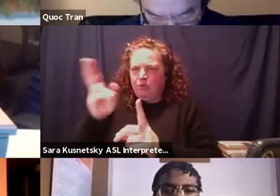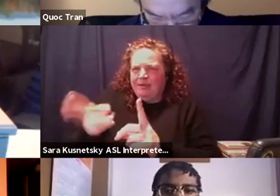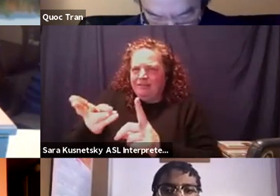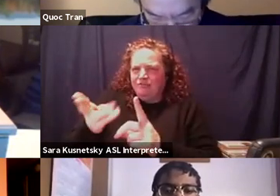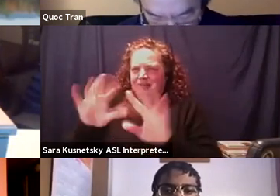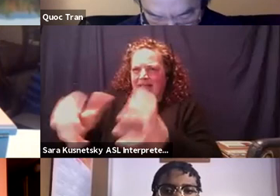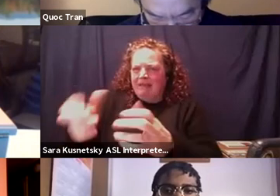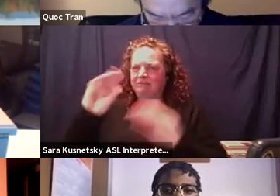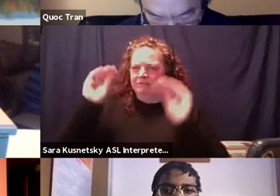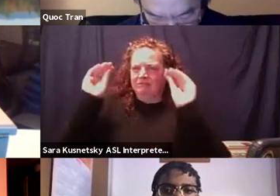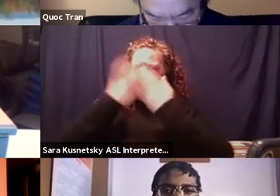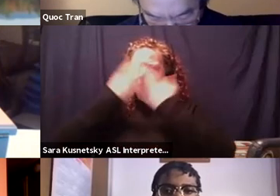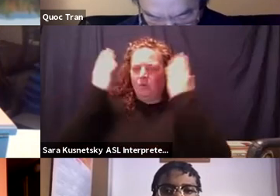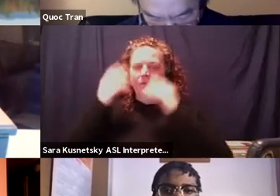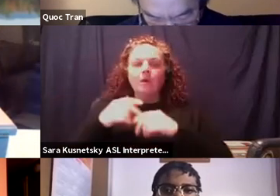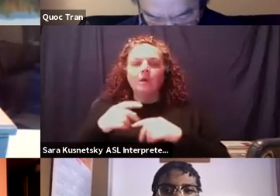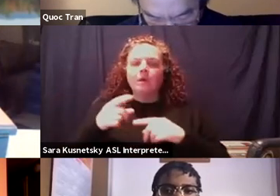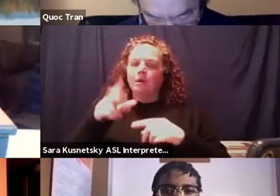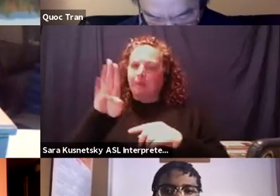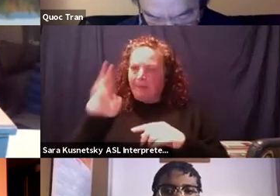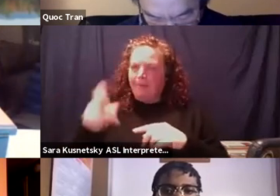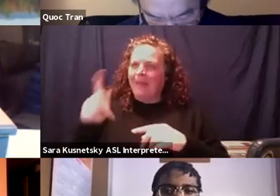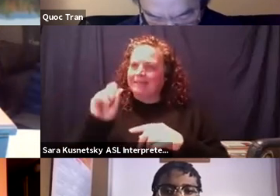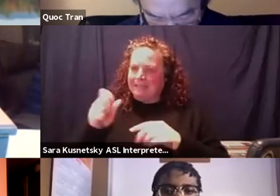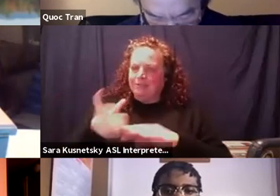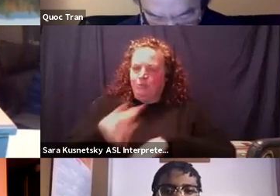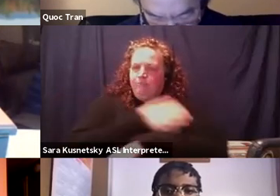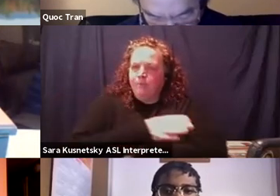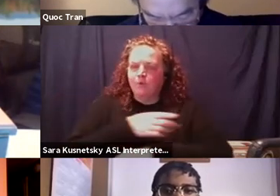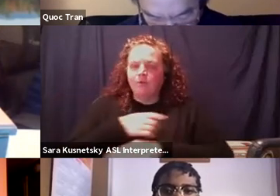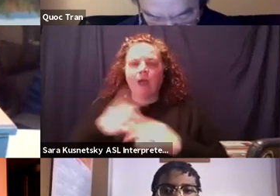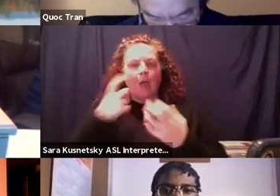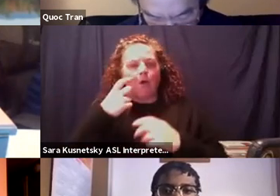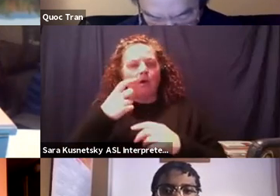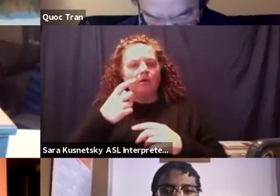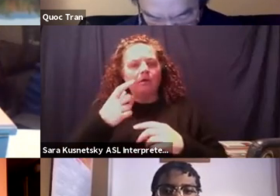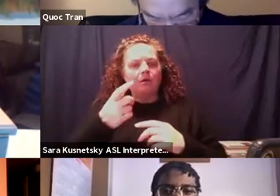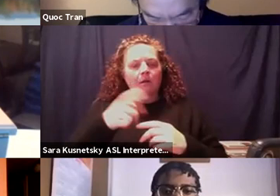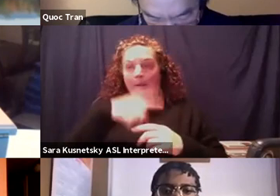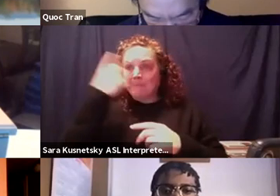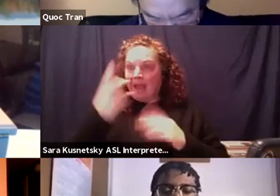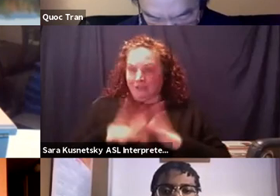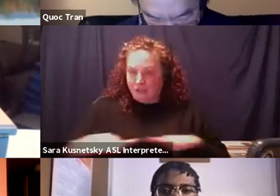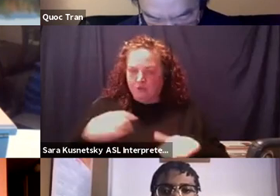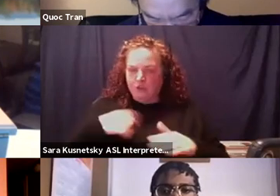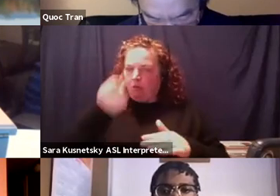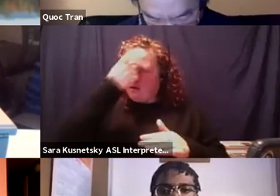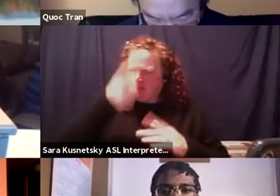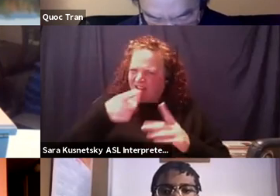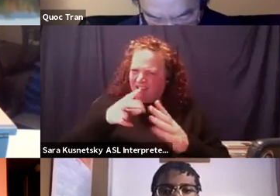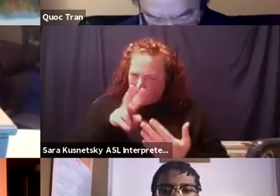for Black people and Black kids when they're grown up. I want them to see their worth and see their worth something,